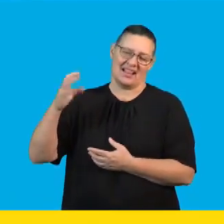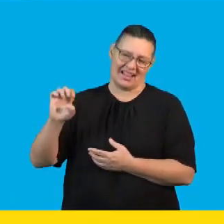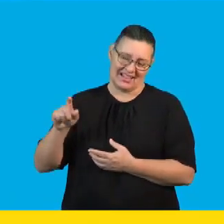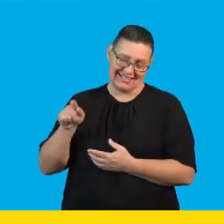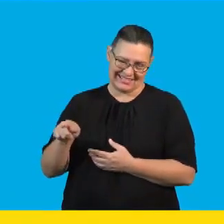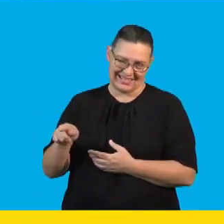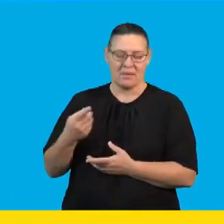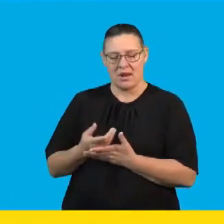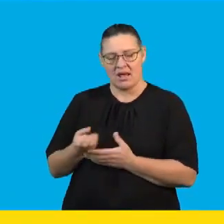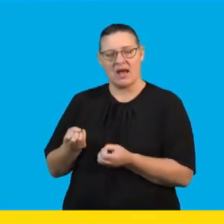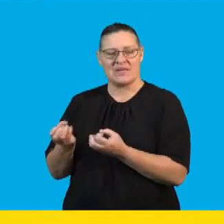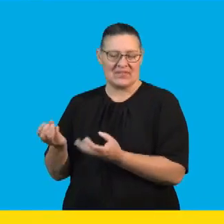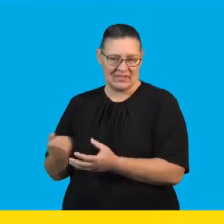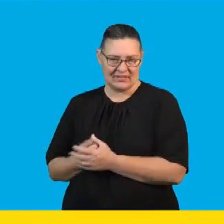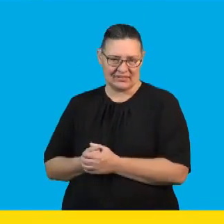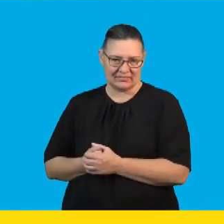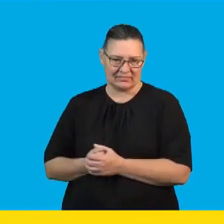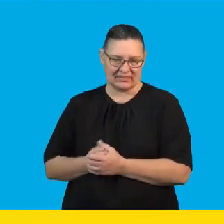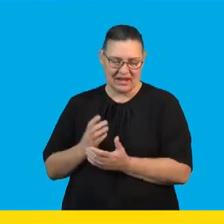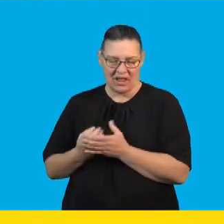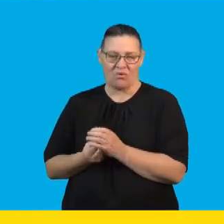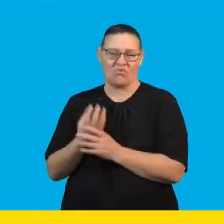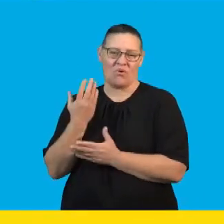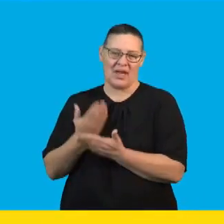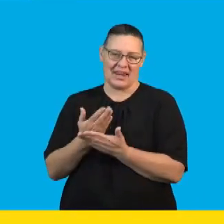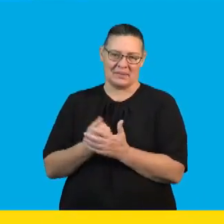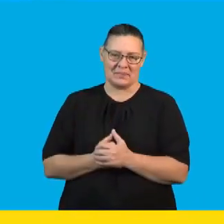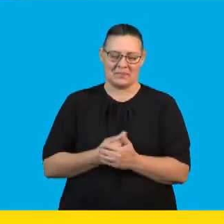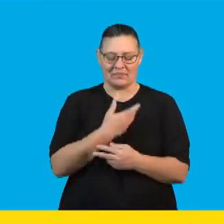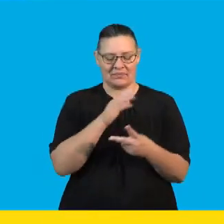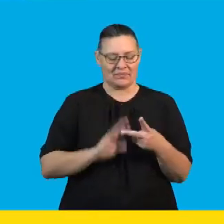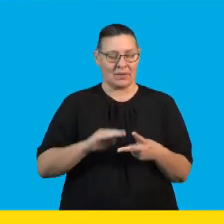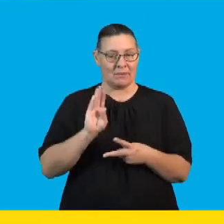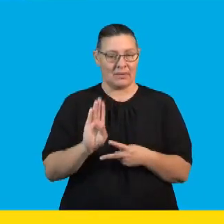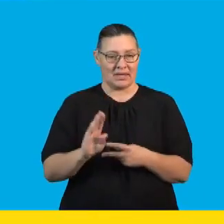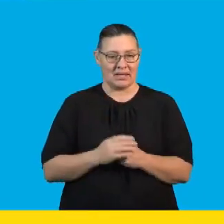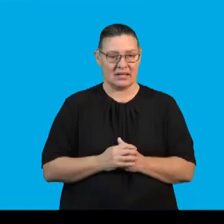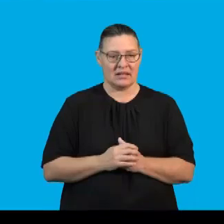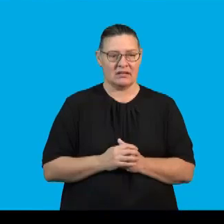pituitary gland will be secreted and the follicles can grow. B,